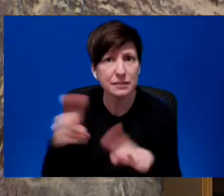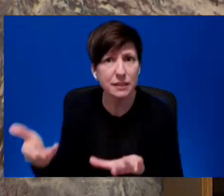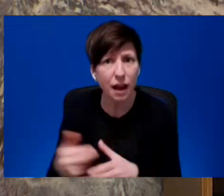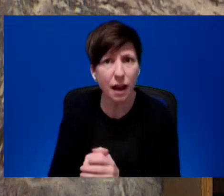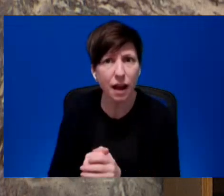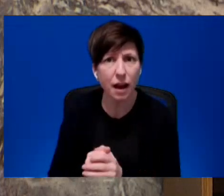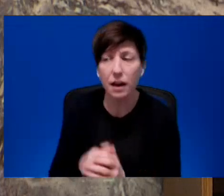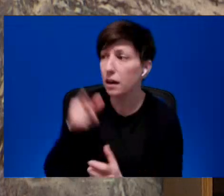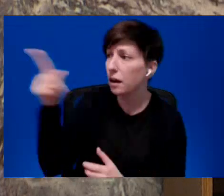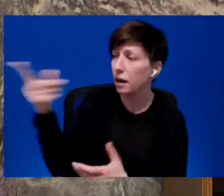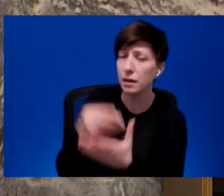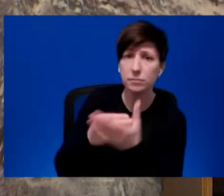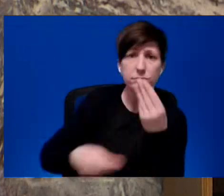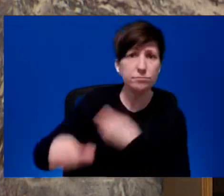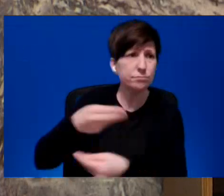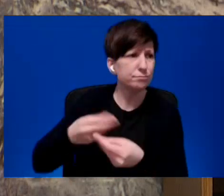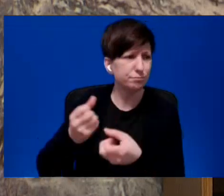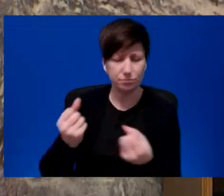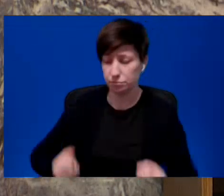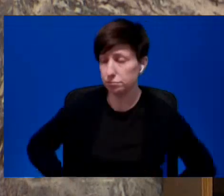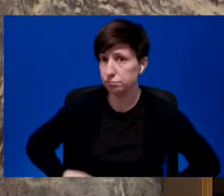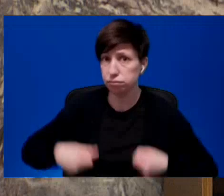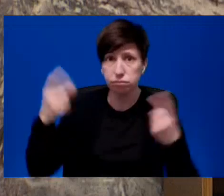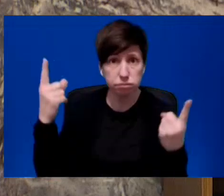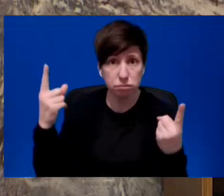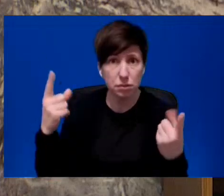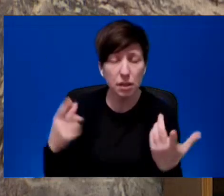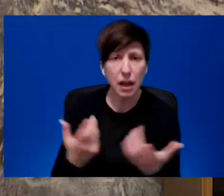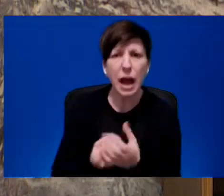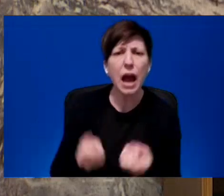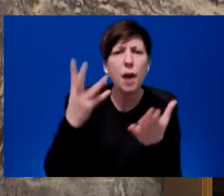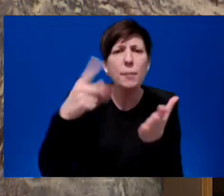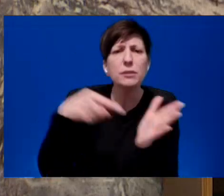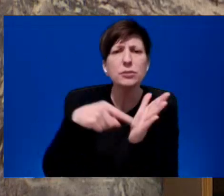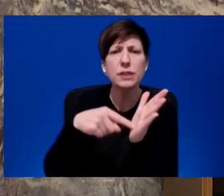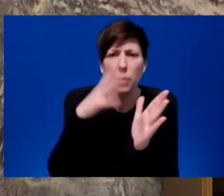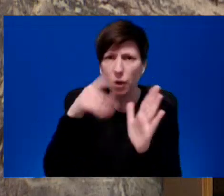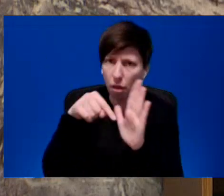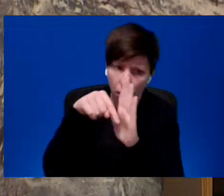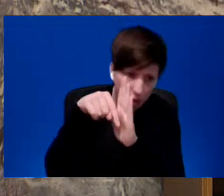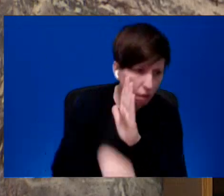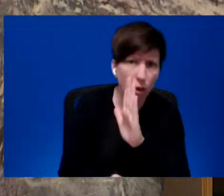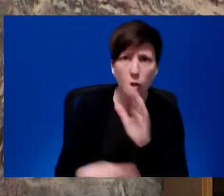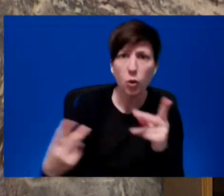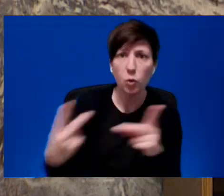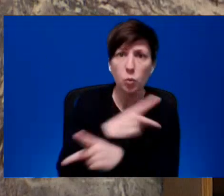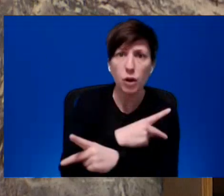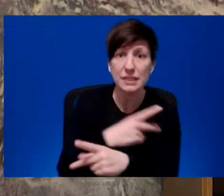debt servicing costs increase if her mismanagement leads to a credit downgrade?